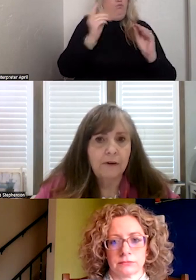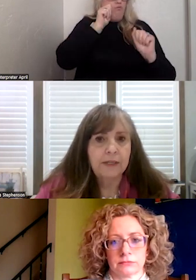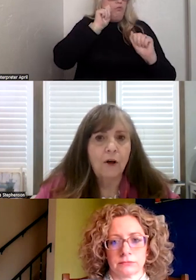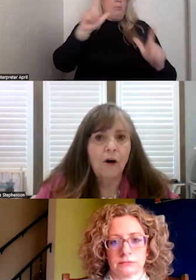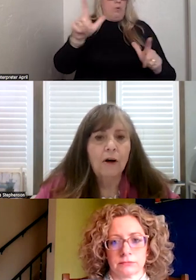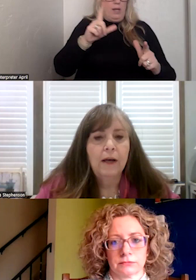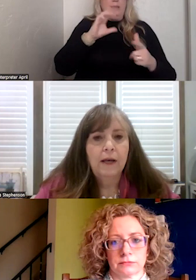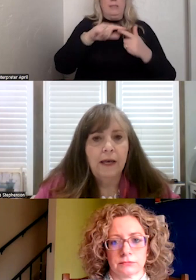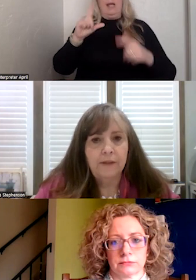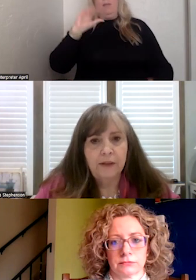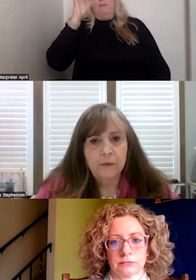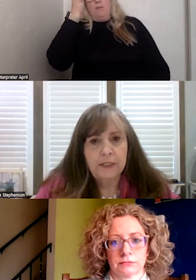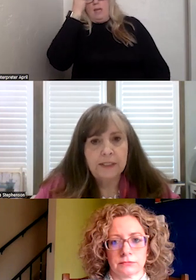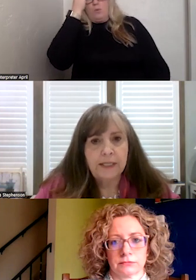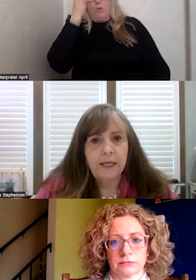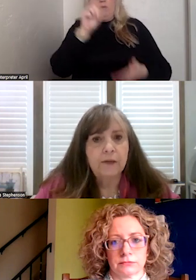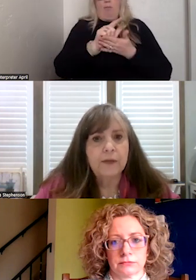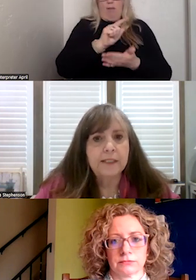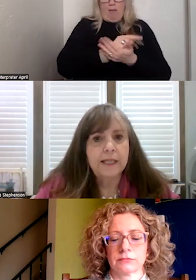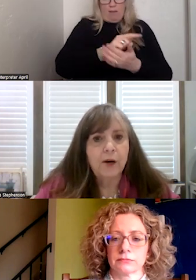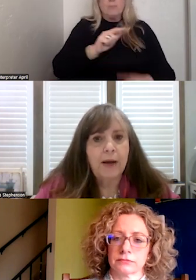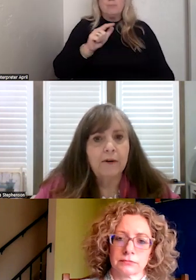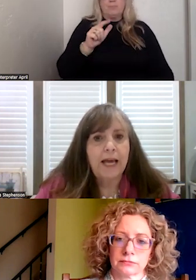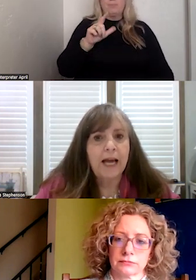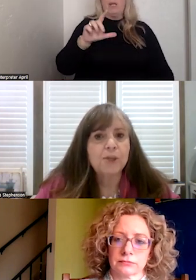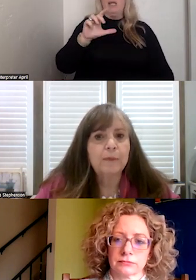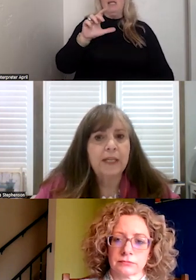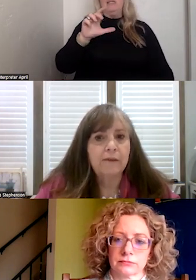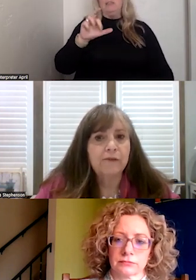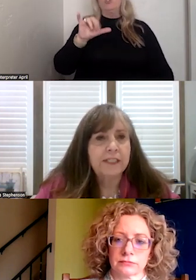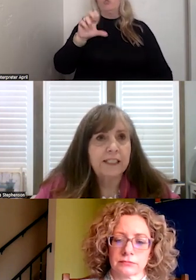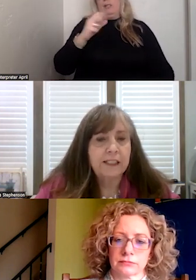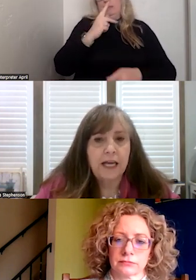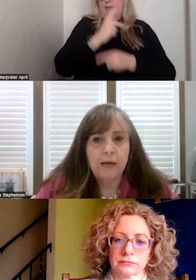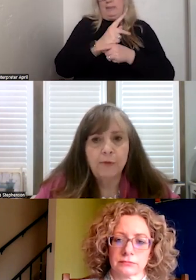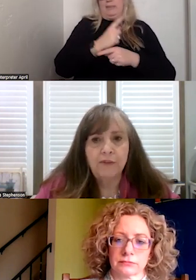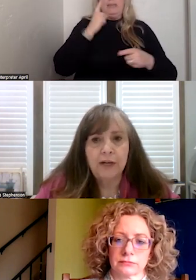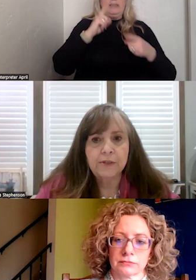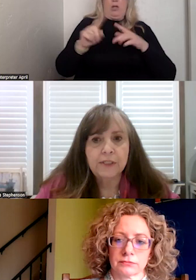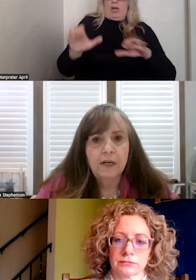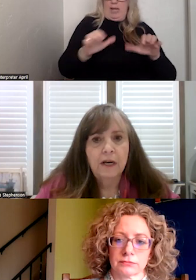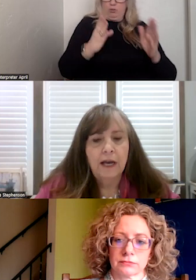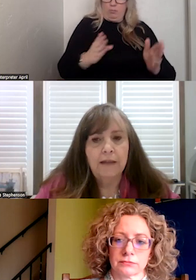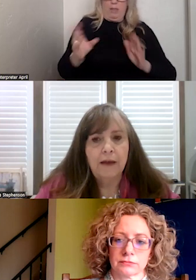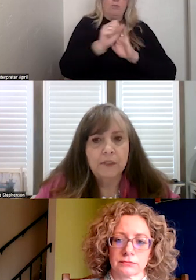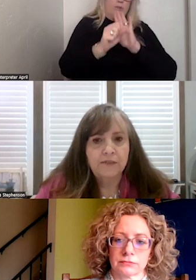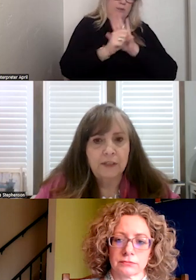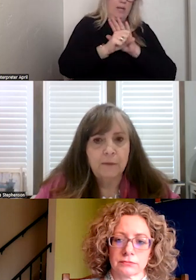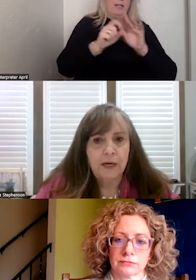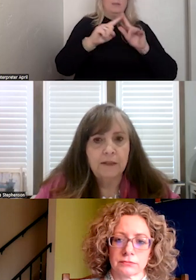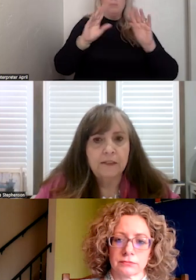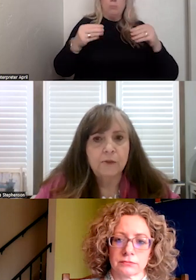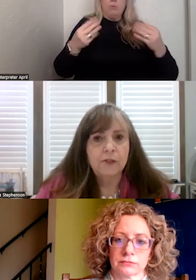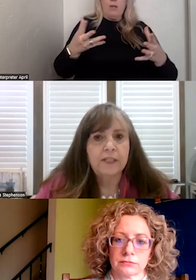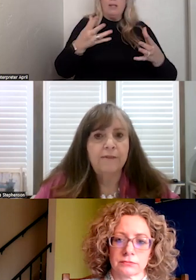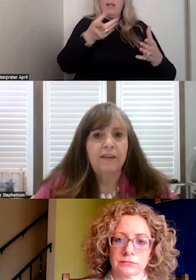federal parity law. And the other one is a crisis care parity action plan for states and providers. And that was funded